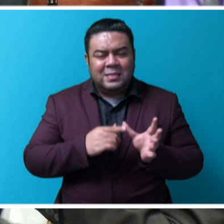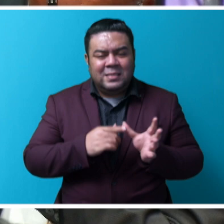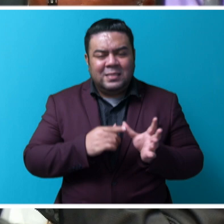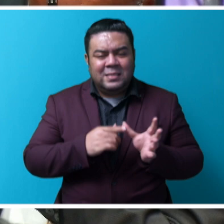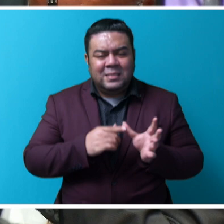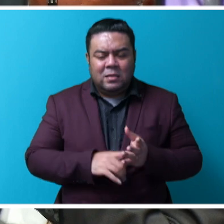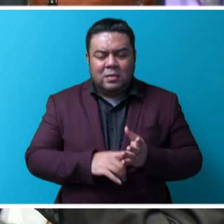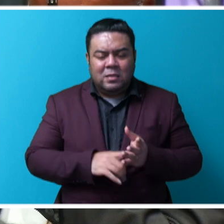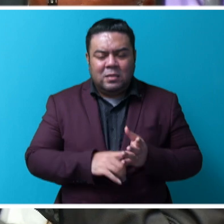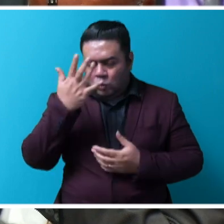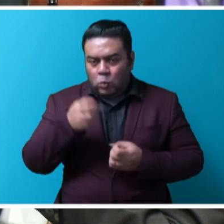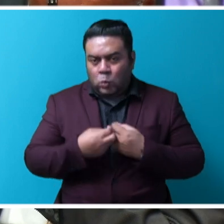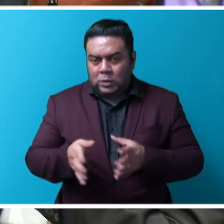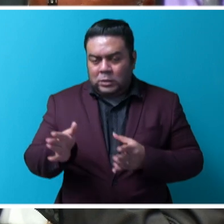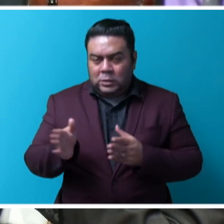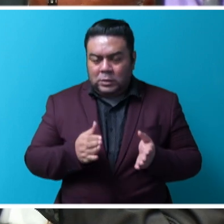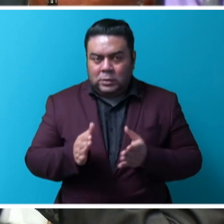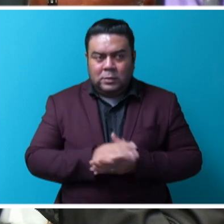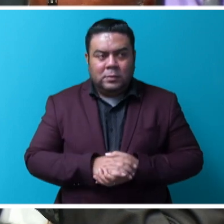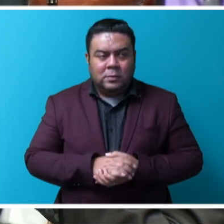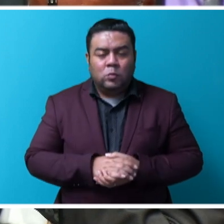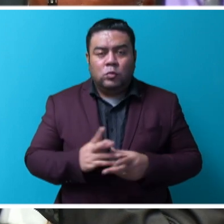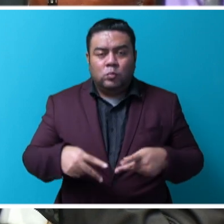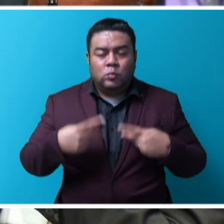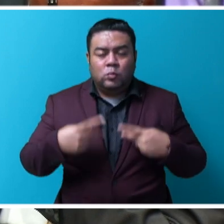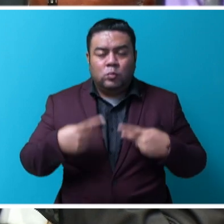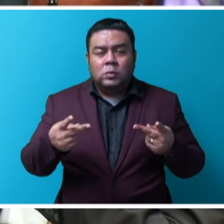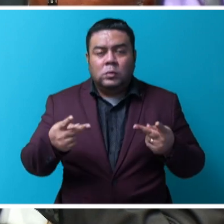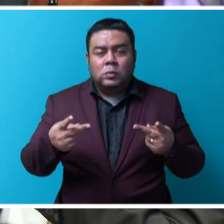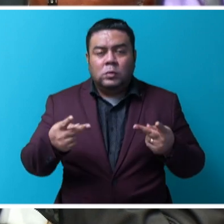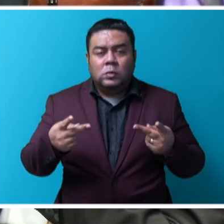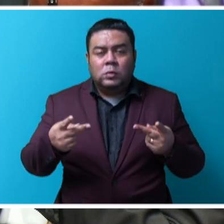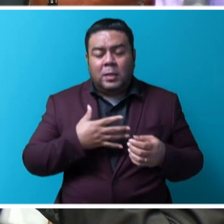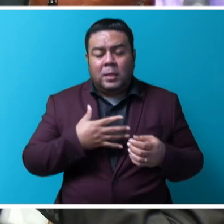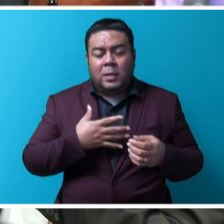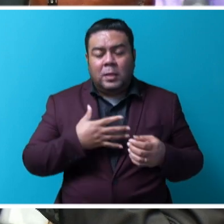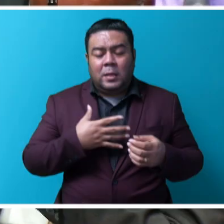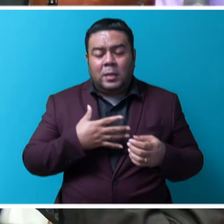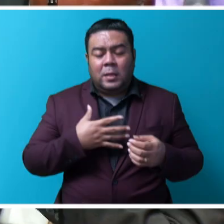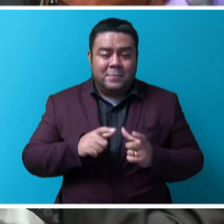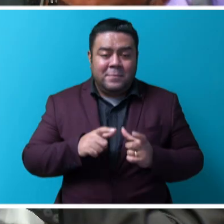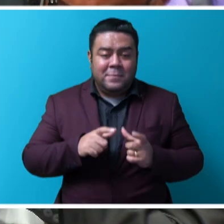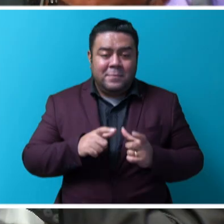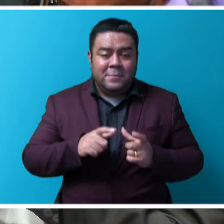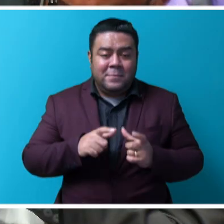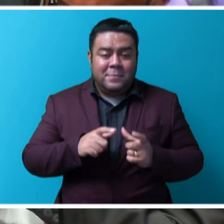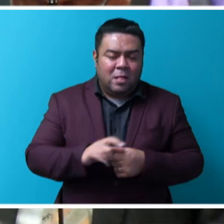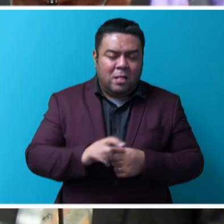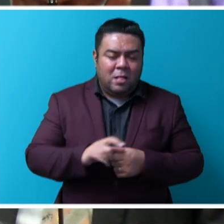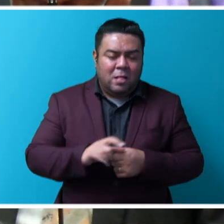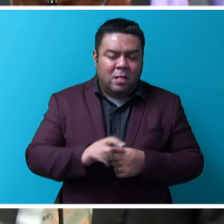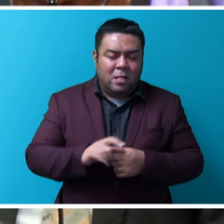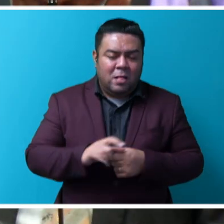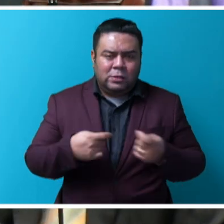for Agriculture Development, IFAD. This unit also administers subsidized gate fees at